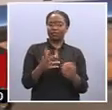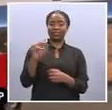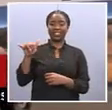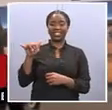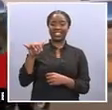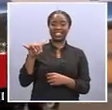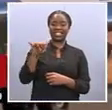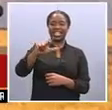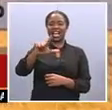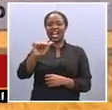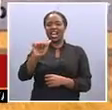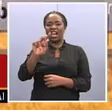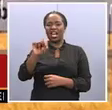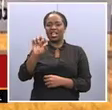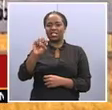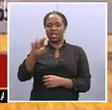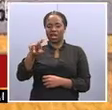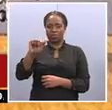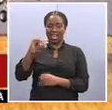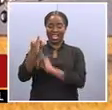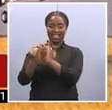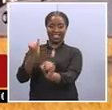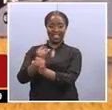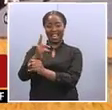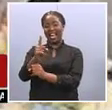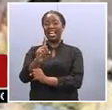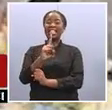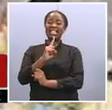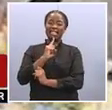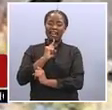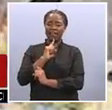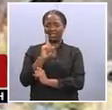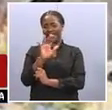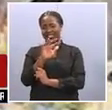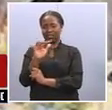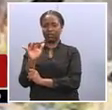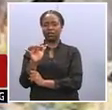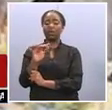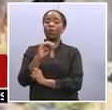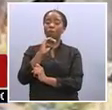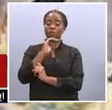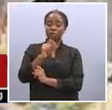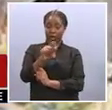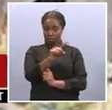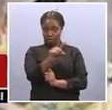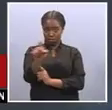being kept at Lanseria International Airport at a cost of hundreds of thousands of rands. The taxpayer is footing the bill.